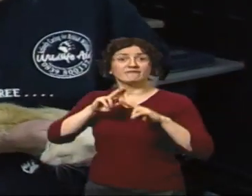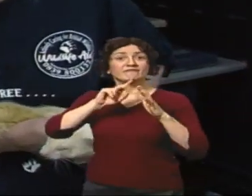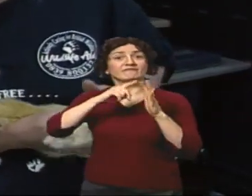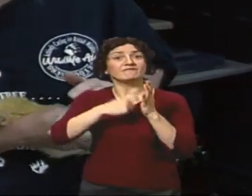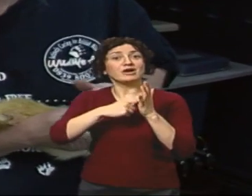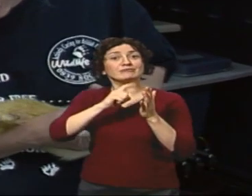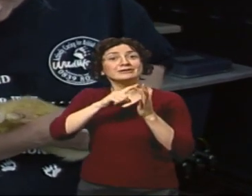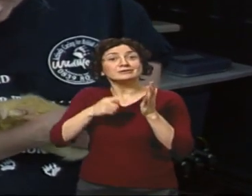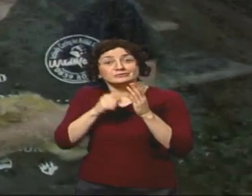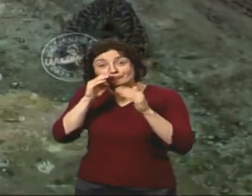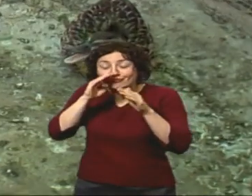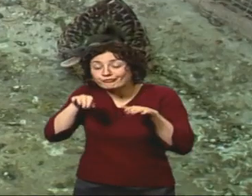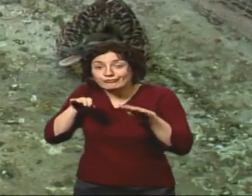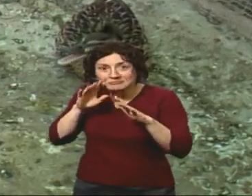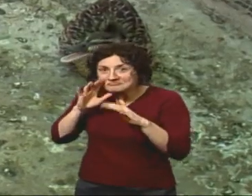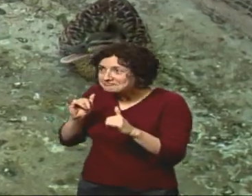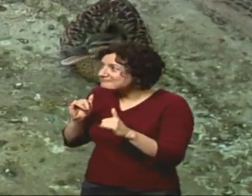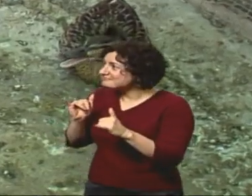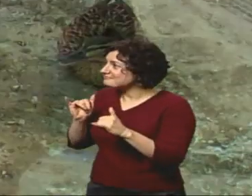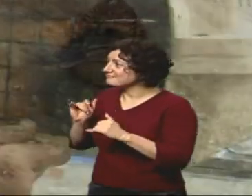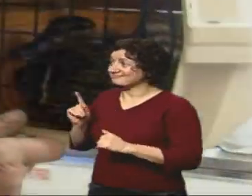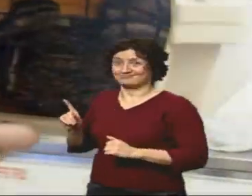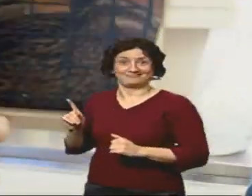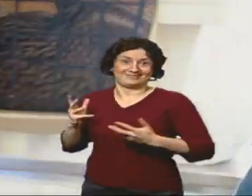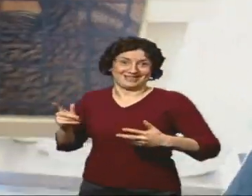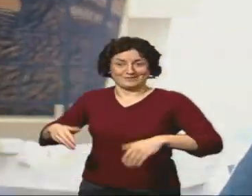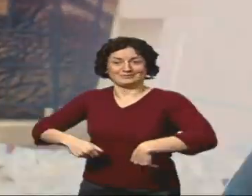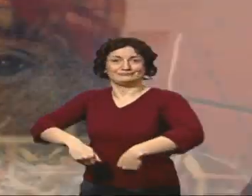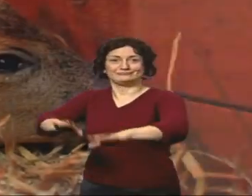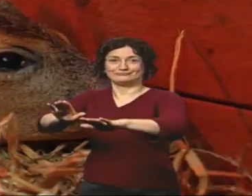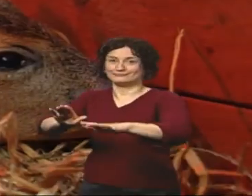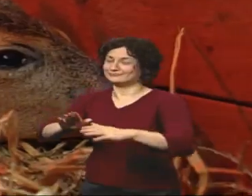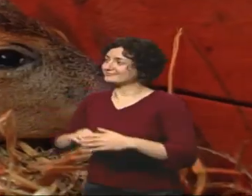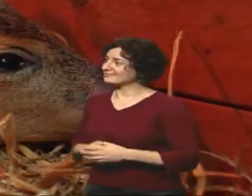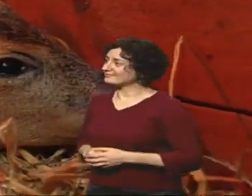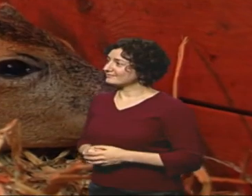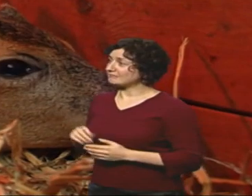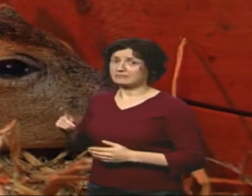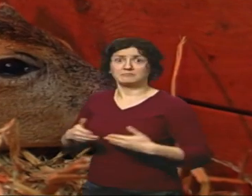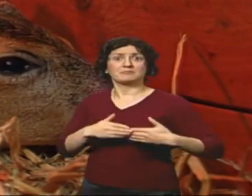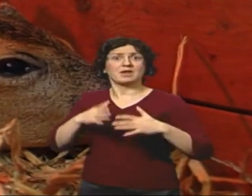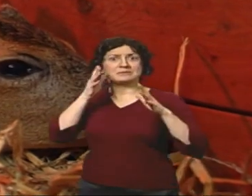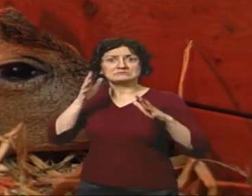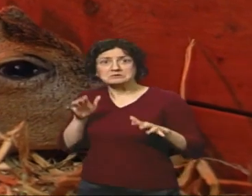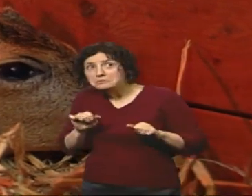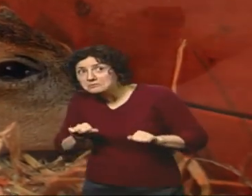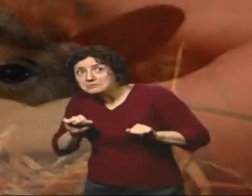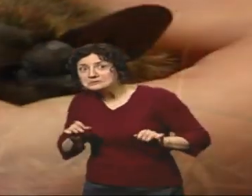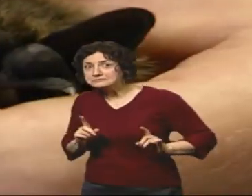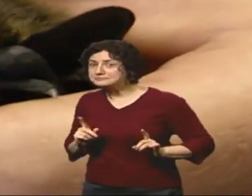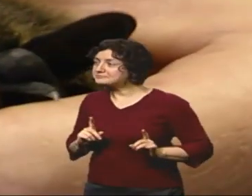comes in for an examination. A pair of ducks are released onto a local pond. The fate of a fawn hangs in the